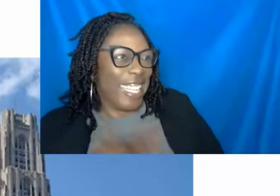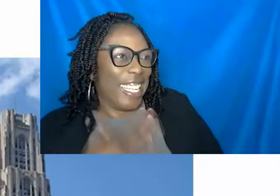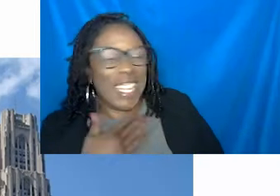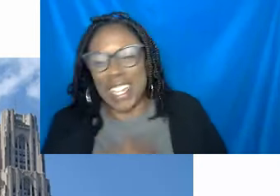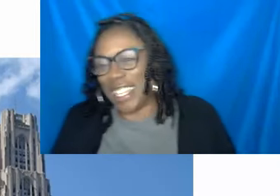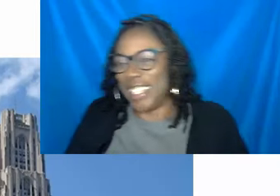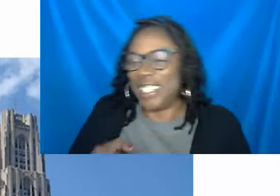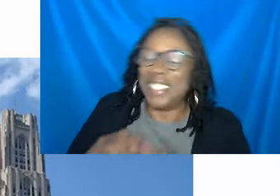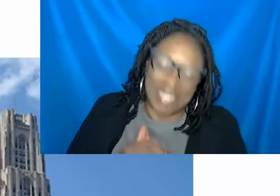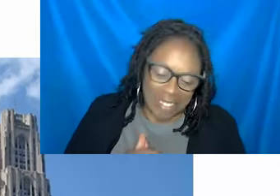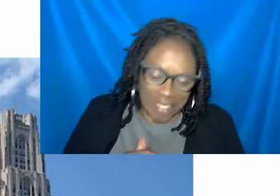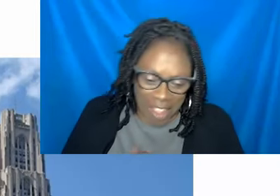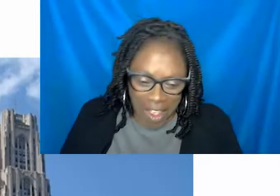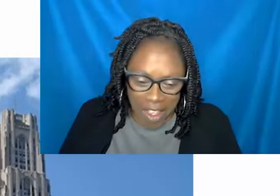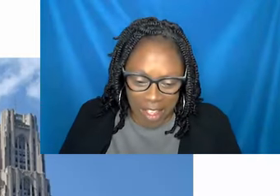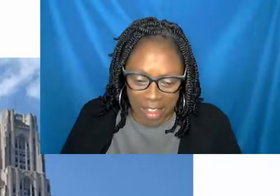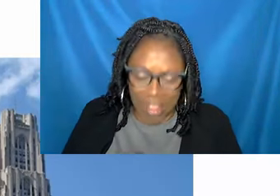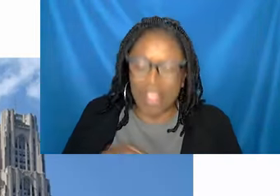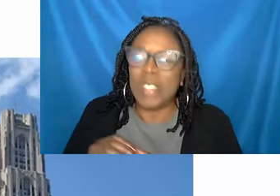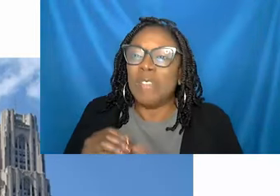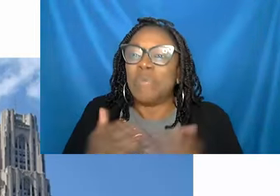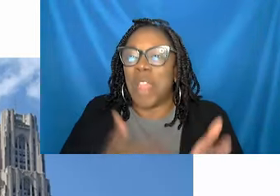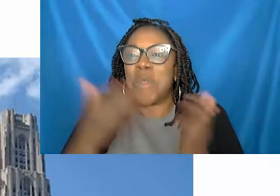show I did bring them. Okay. It is